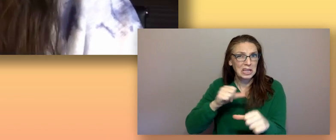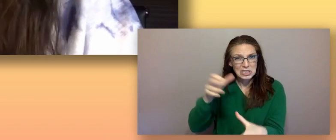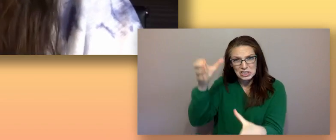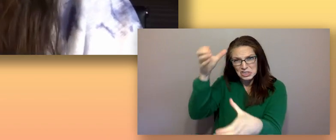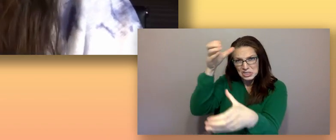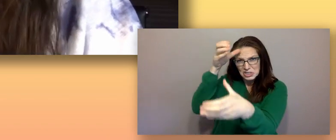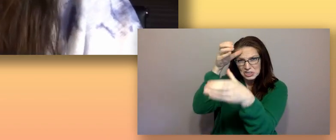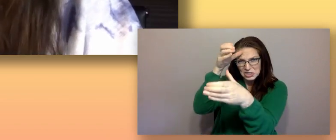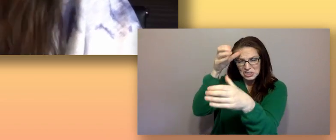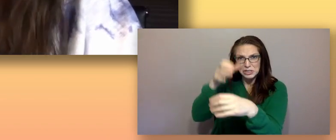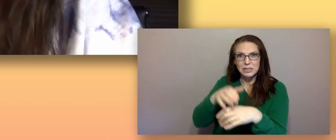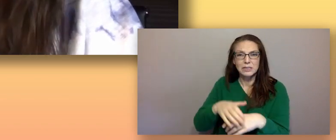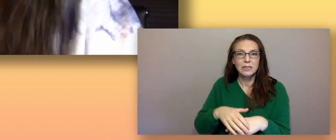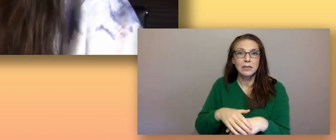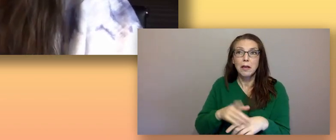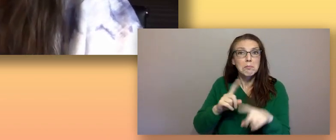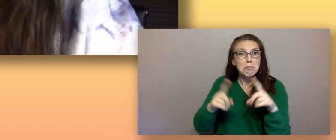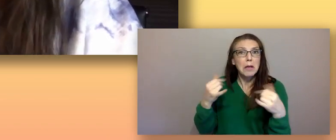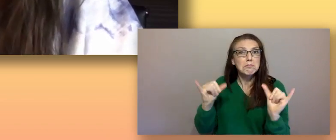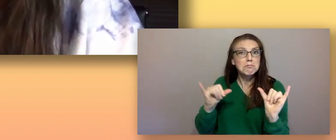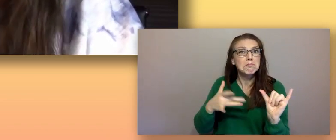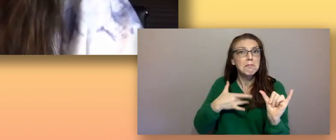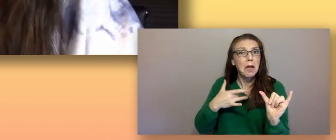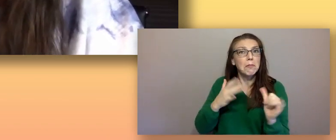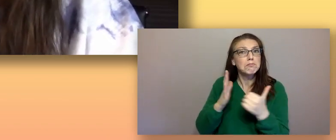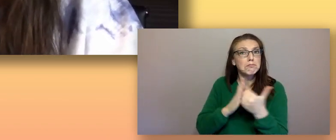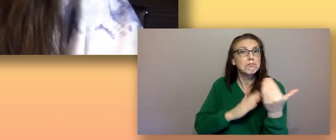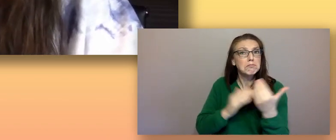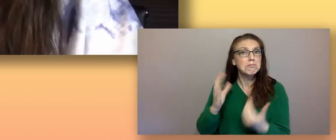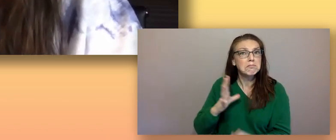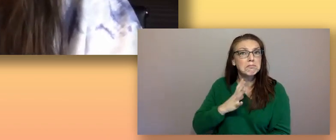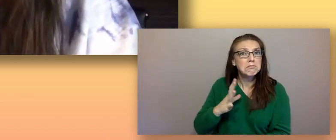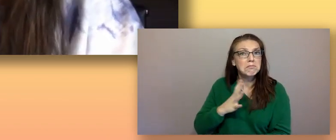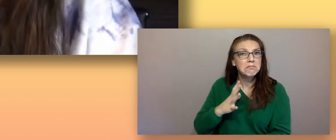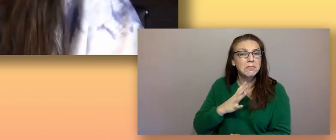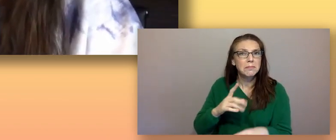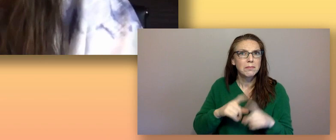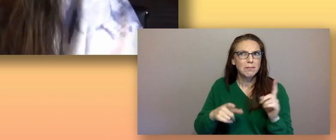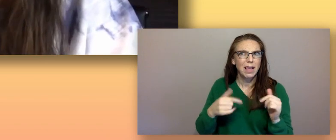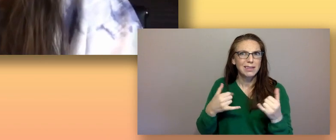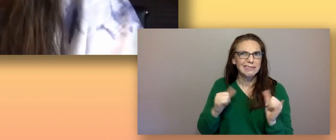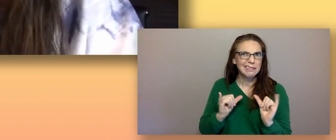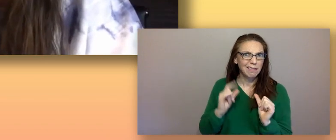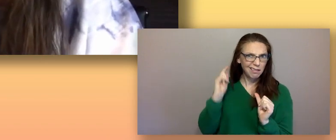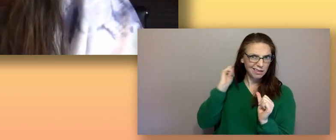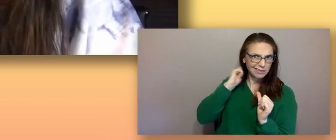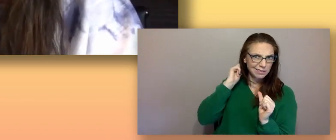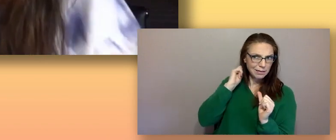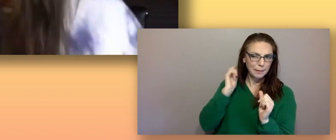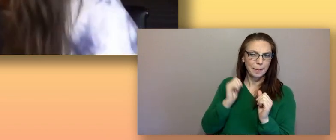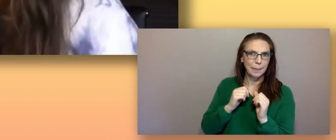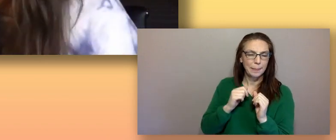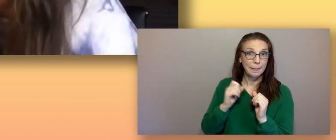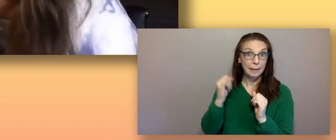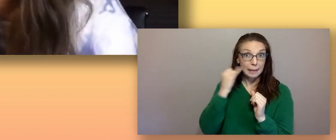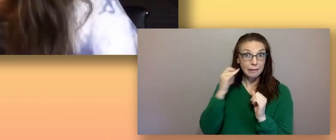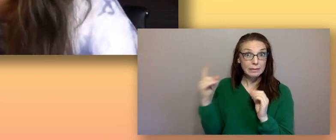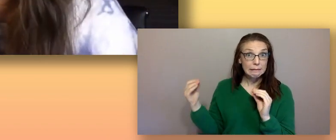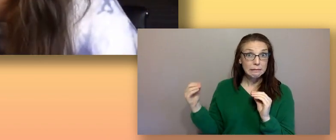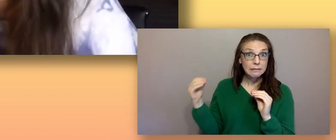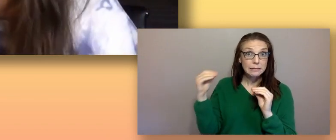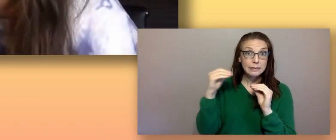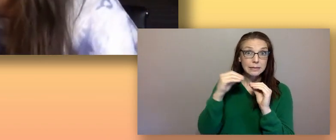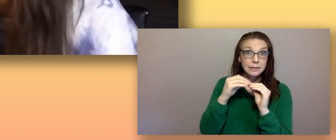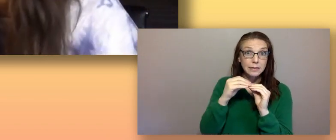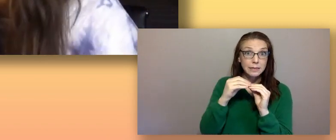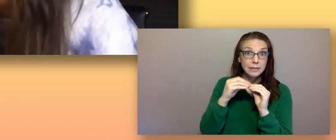think. I mean, I felt totally fine the entire time we were talking, but I couldn't stop thinking, like, what if he kissed me